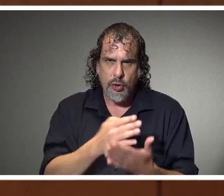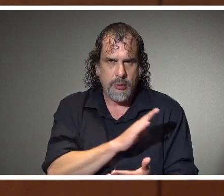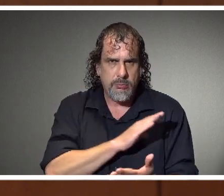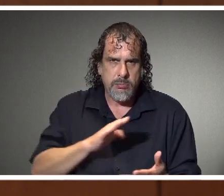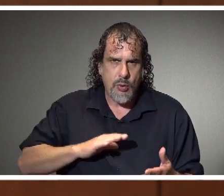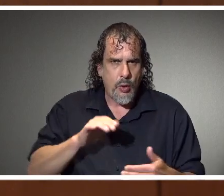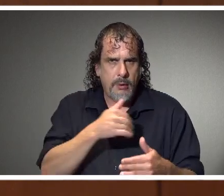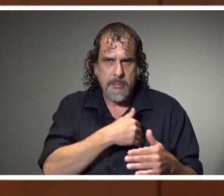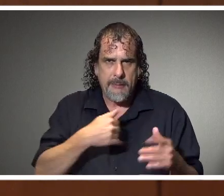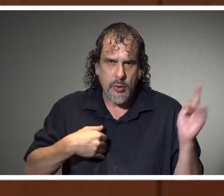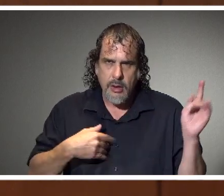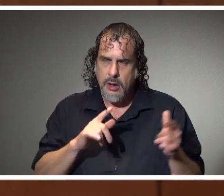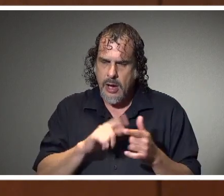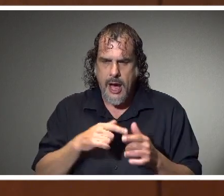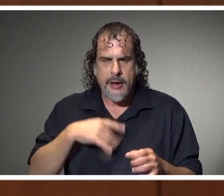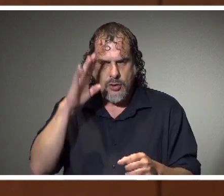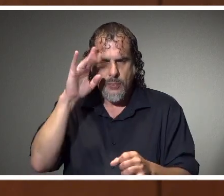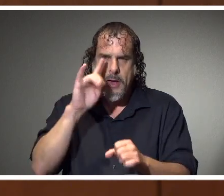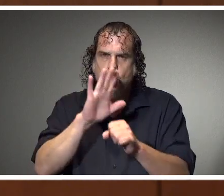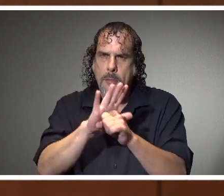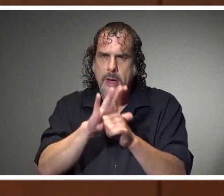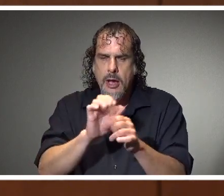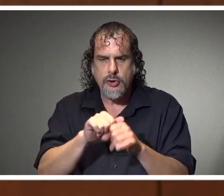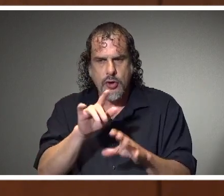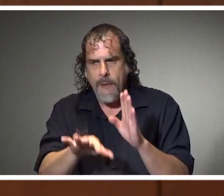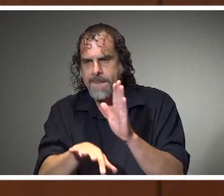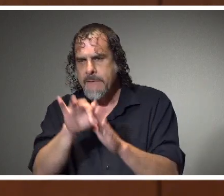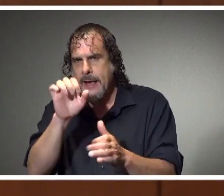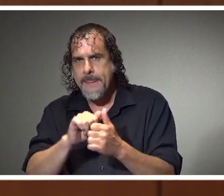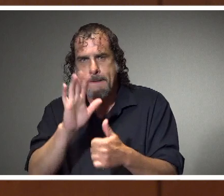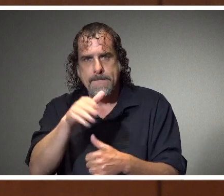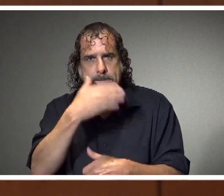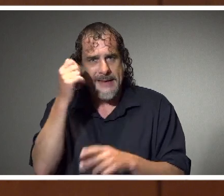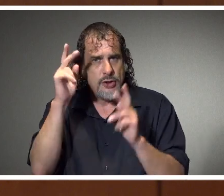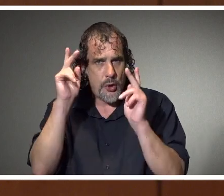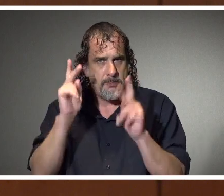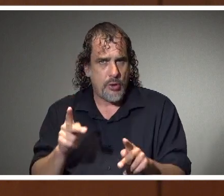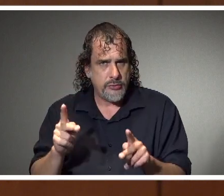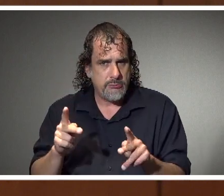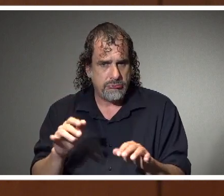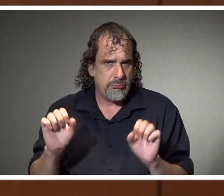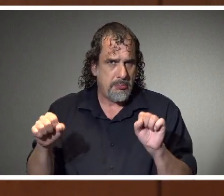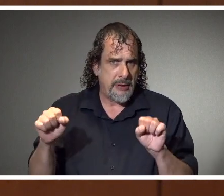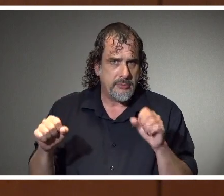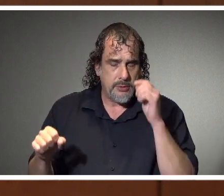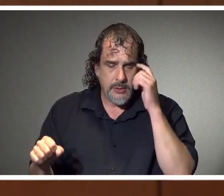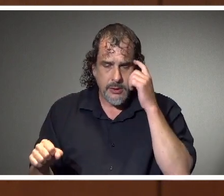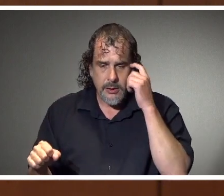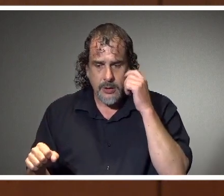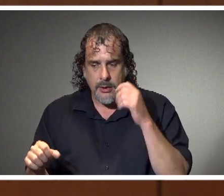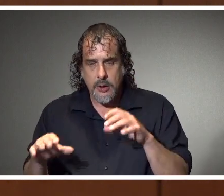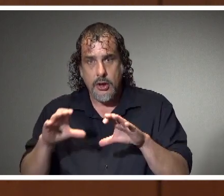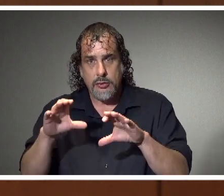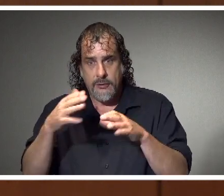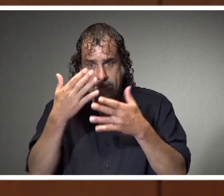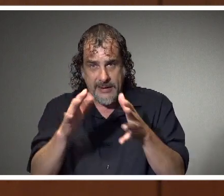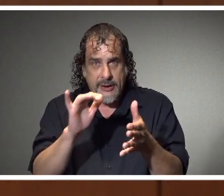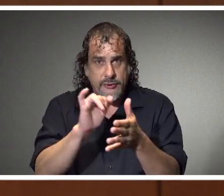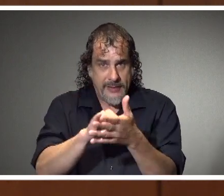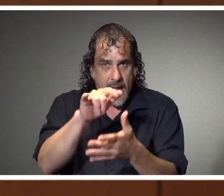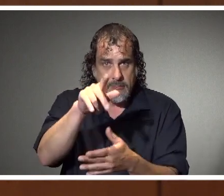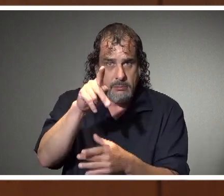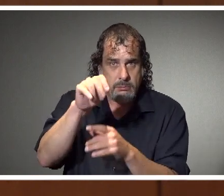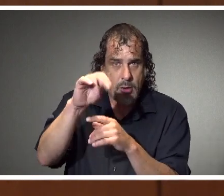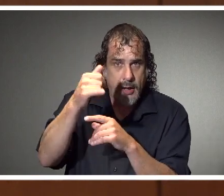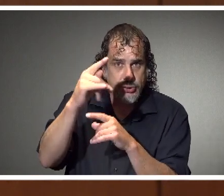know that they are committed to going out and finding the absolute best person possible to not only complete those projects that are